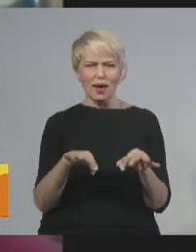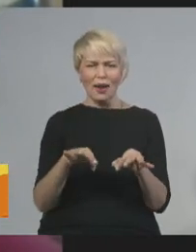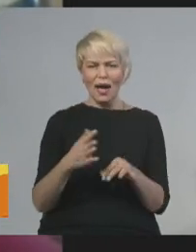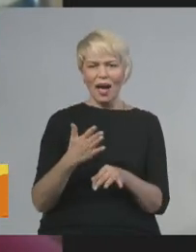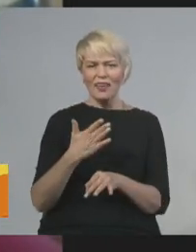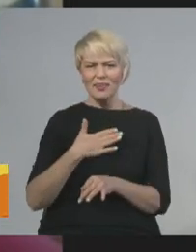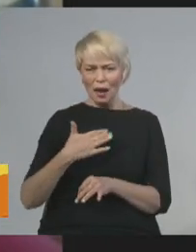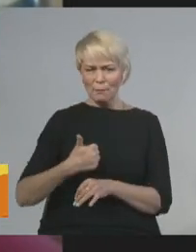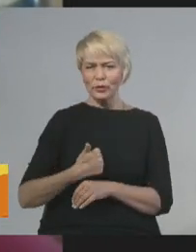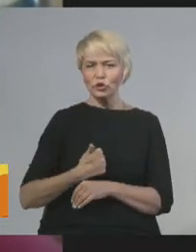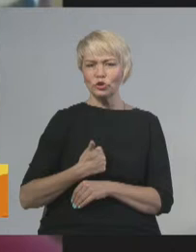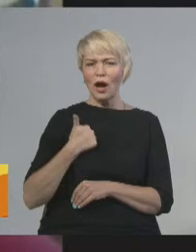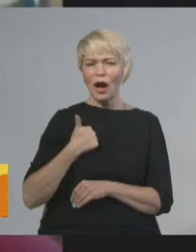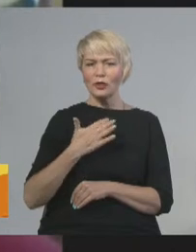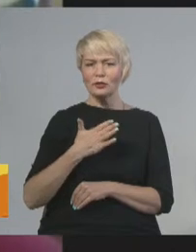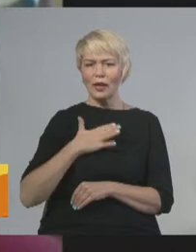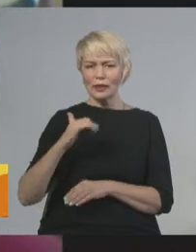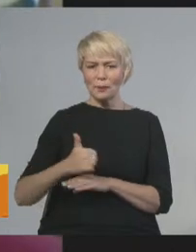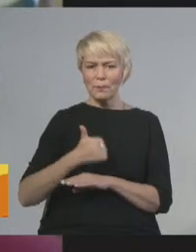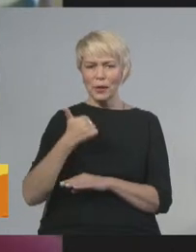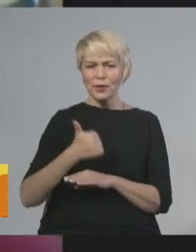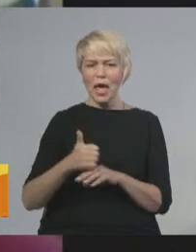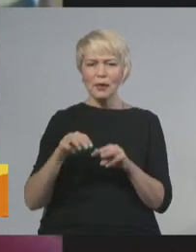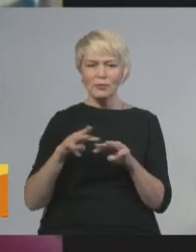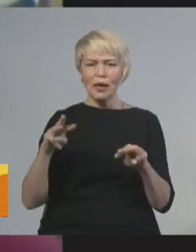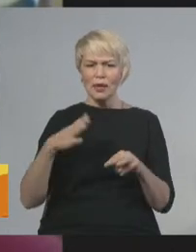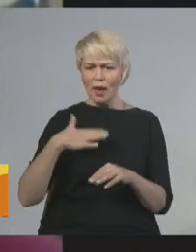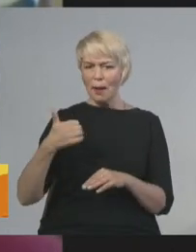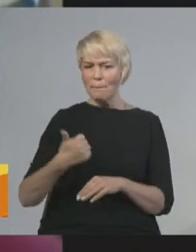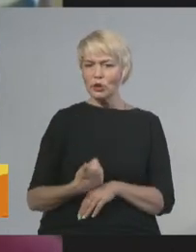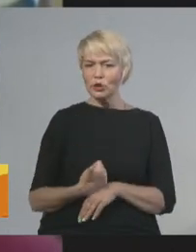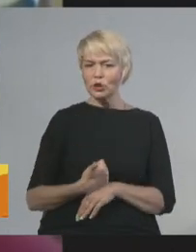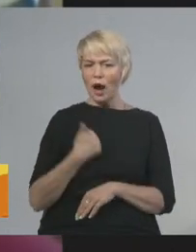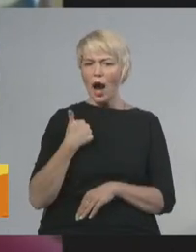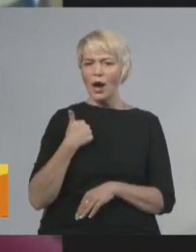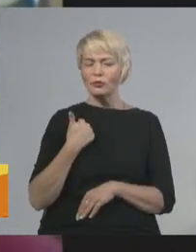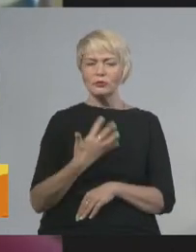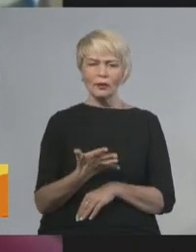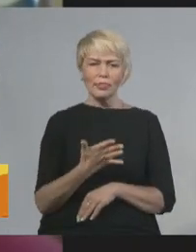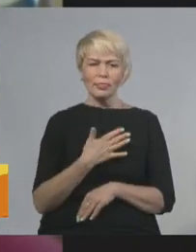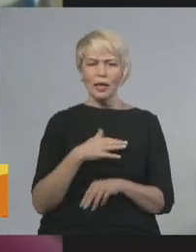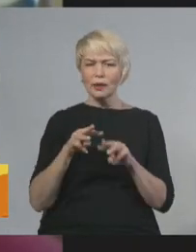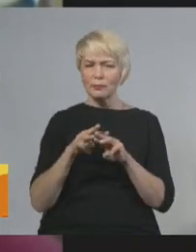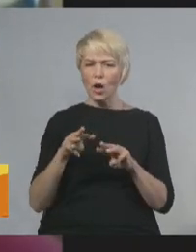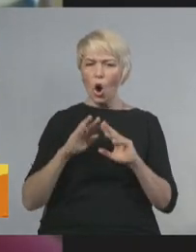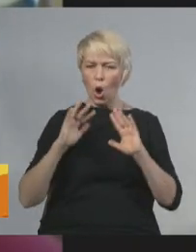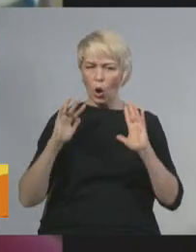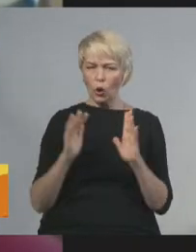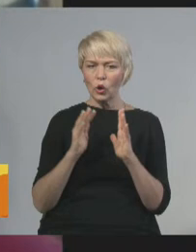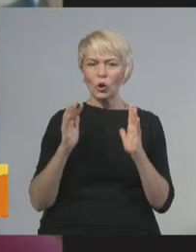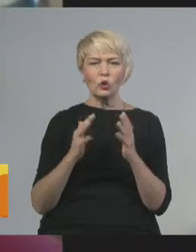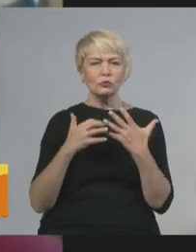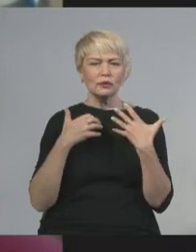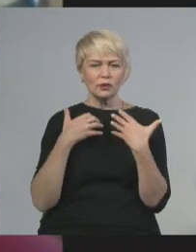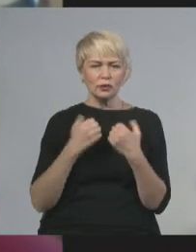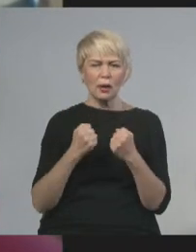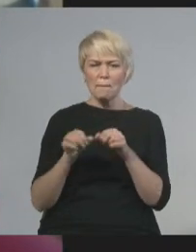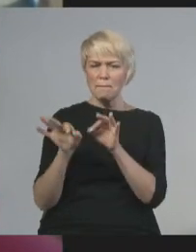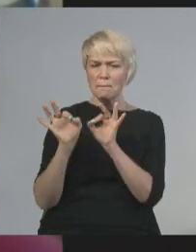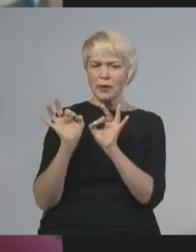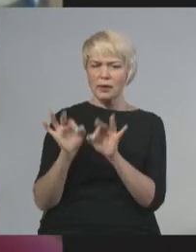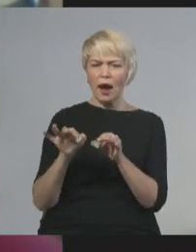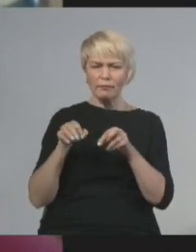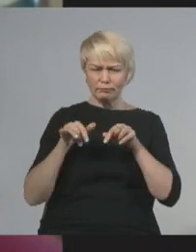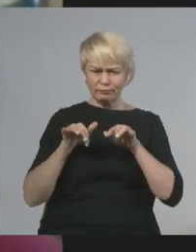uh prime minister i'm so proud of the minister of health they they really did the right thing and um in the